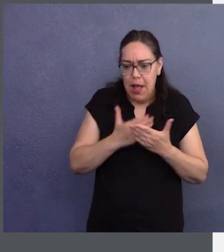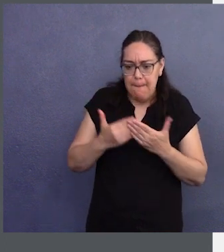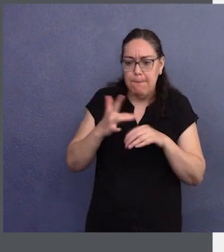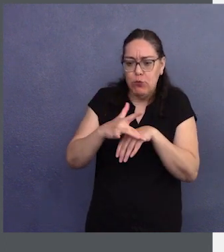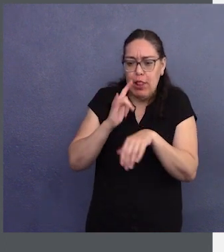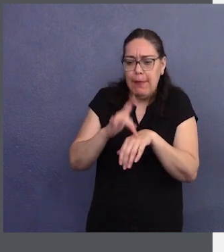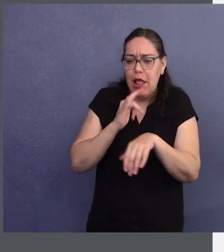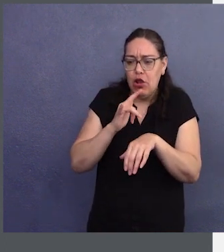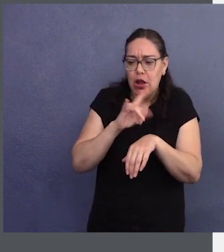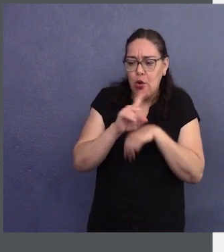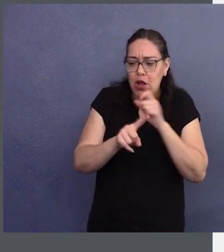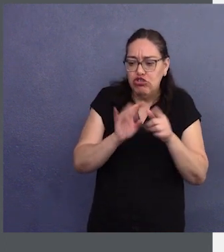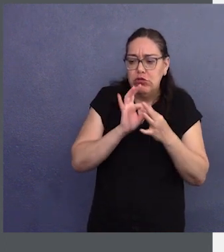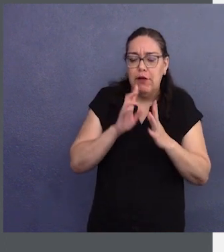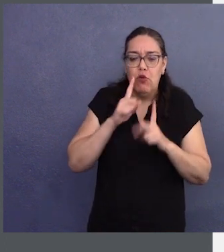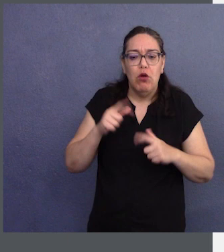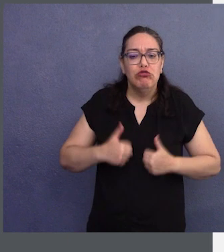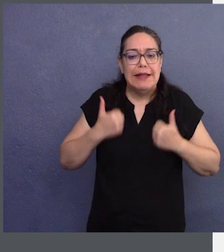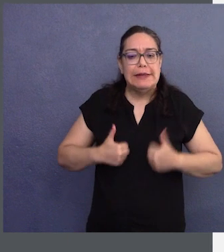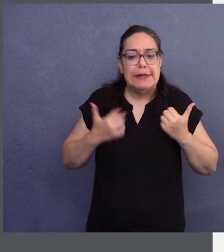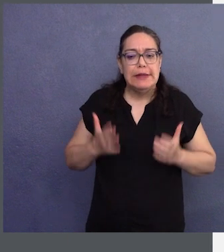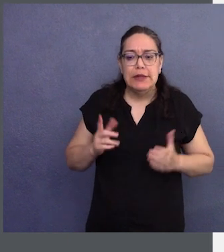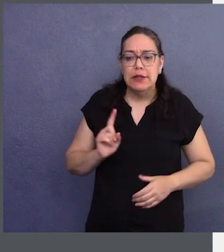preliminary questions about residency.